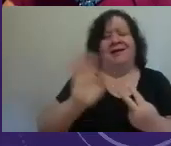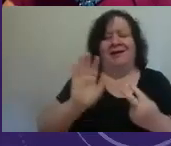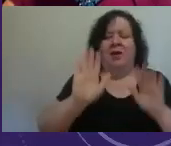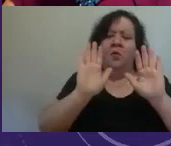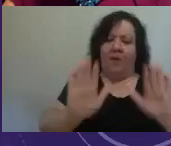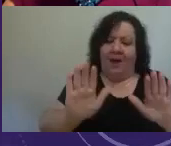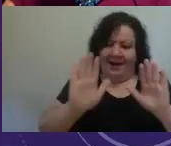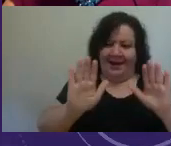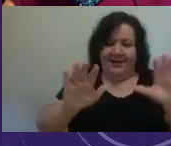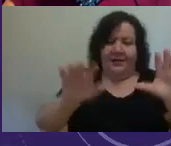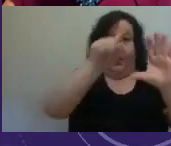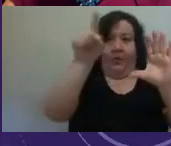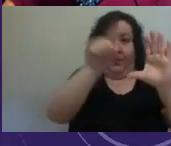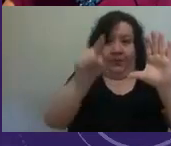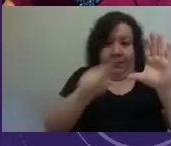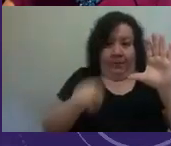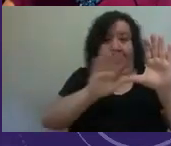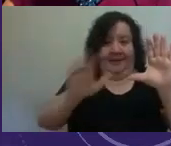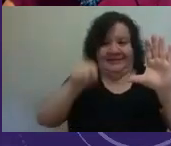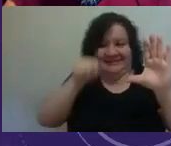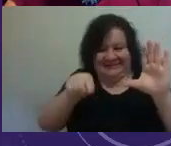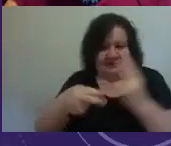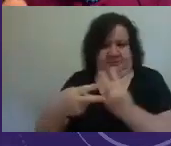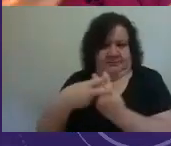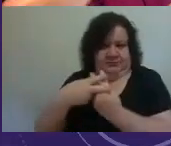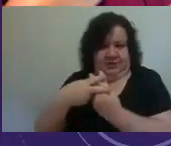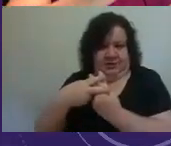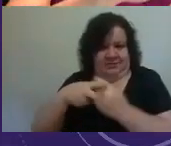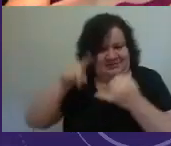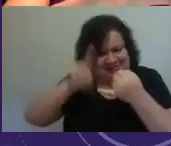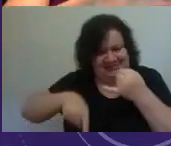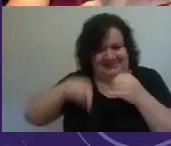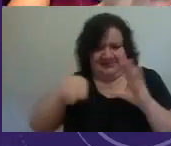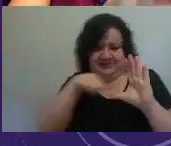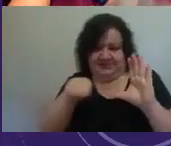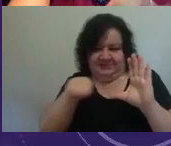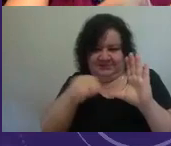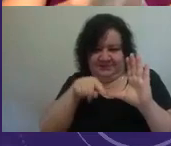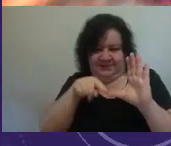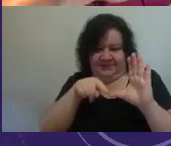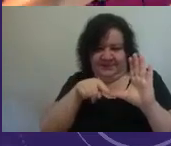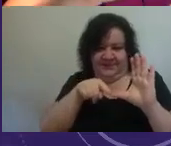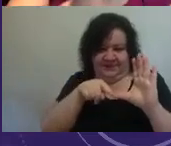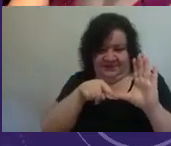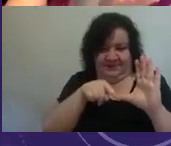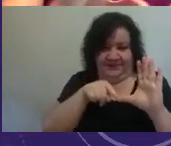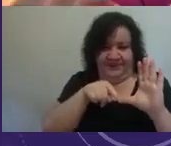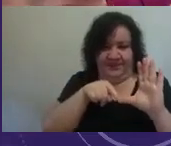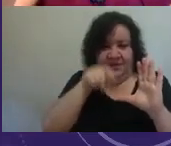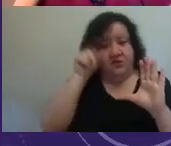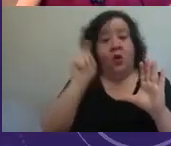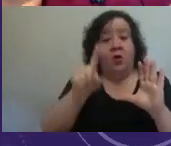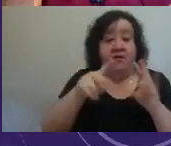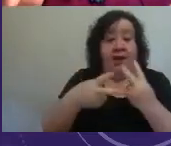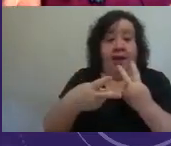hashtag, which is called camelbacking. And the sign for camel is the letter C, and it goes up and